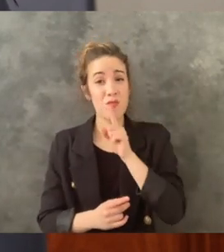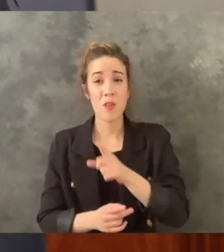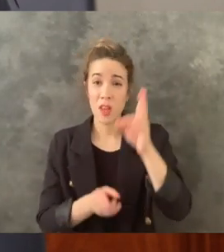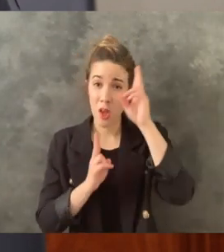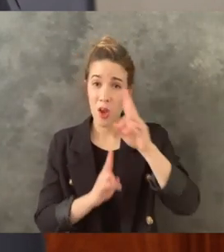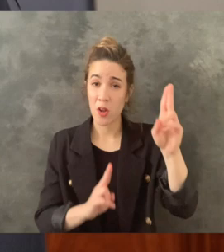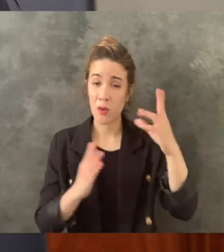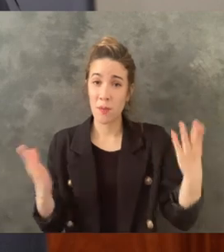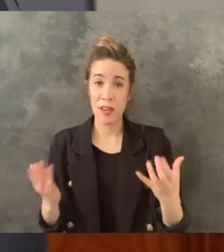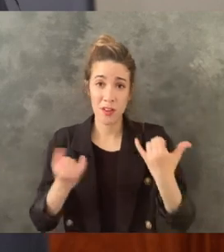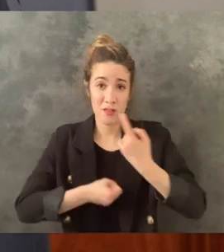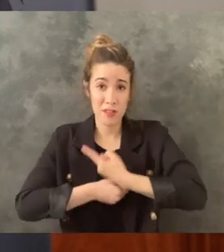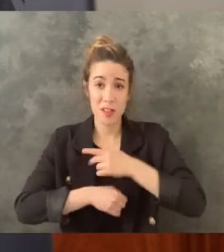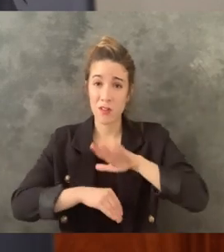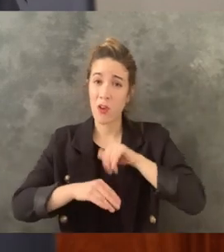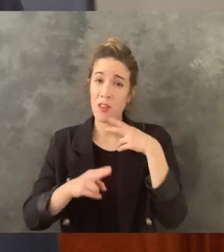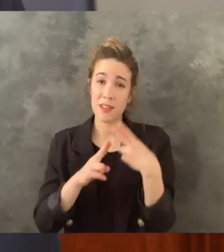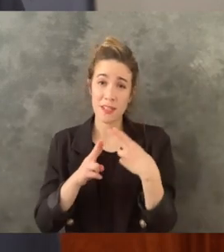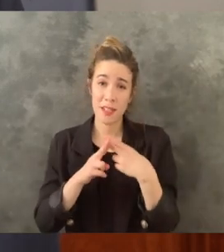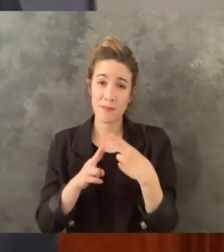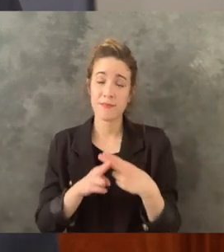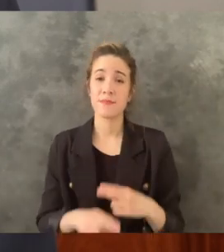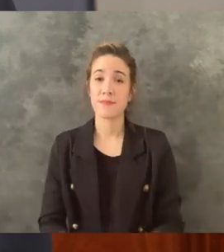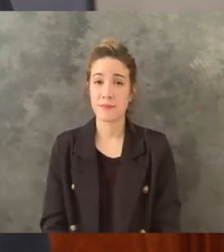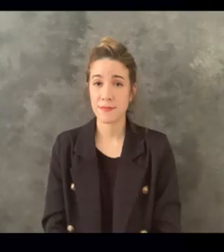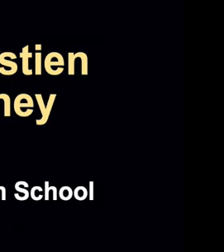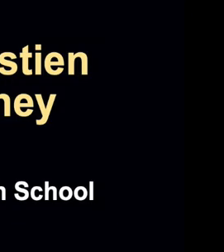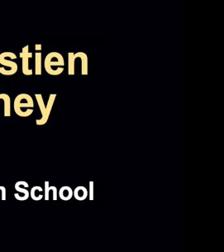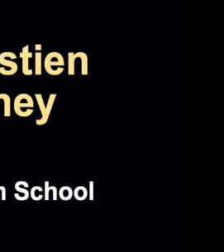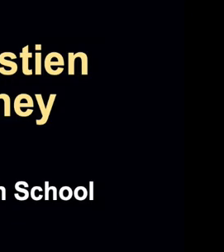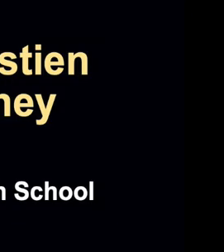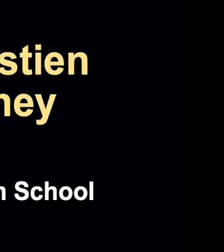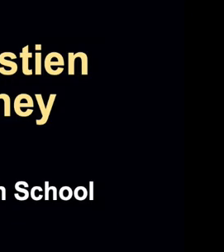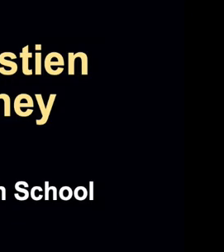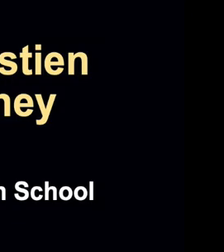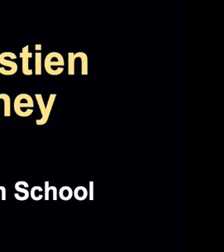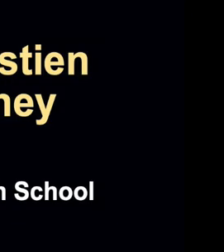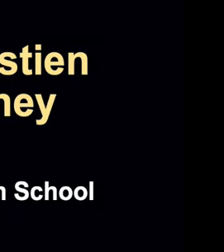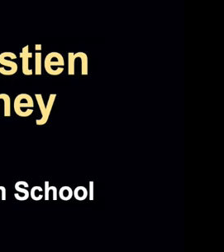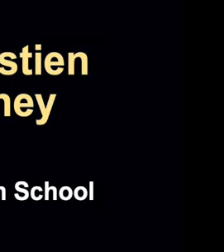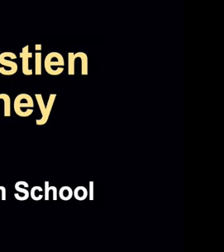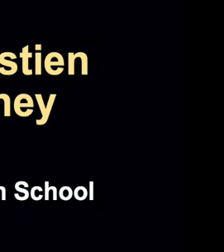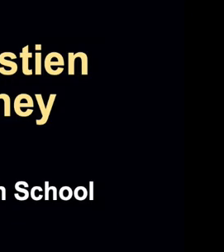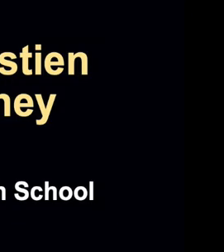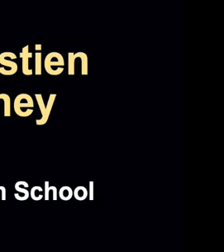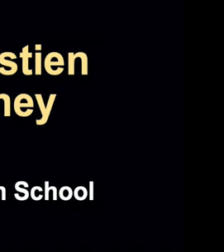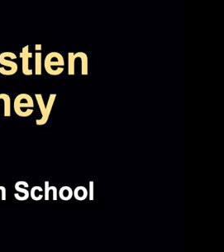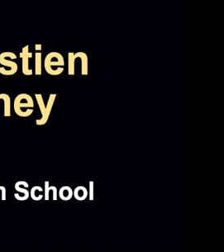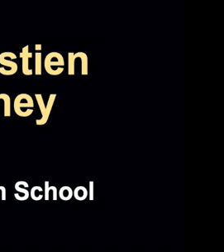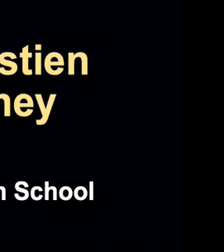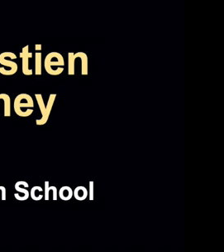today to announce the graduates of 2020. Sebastian Abney.